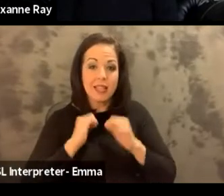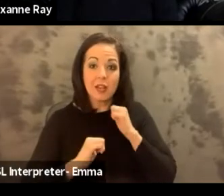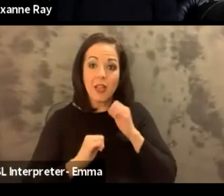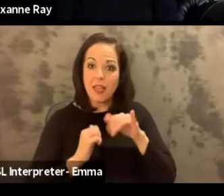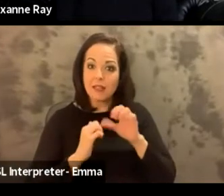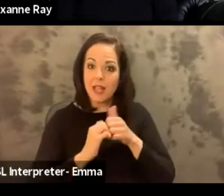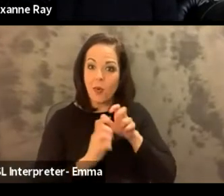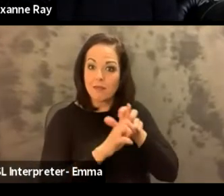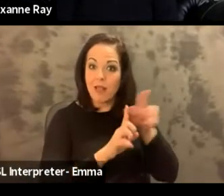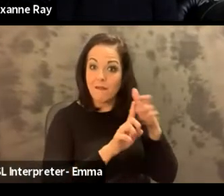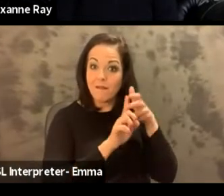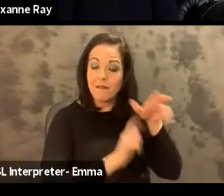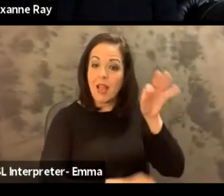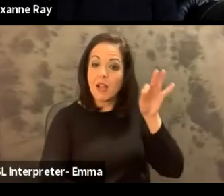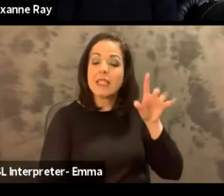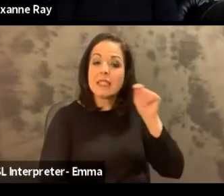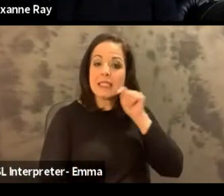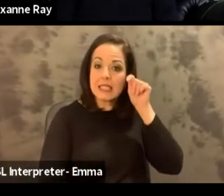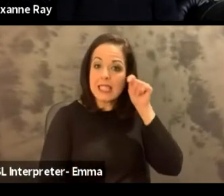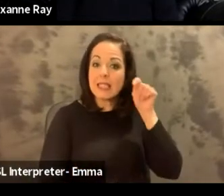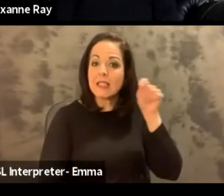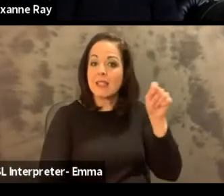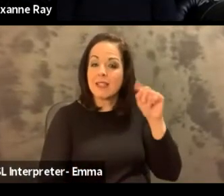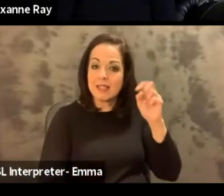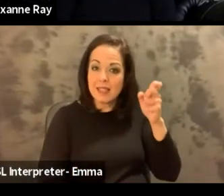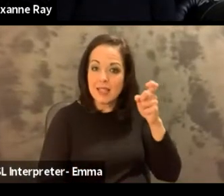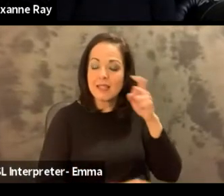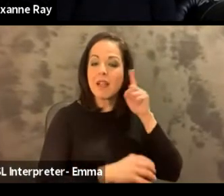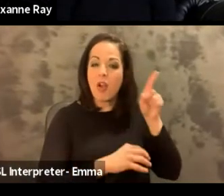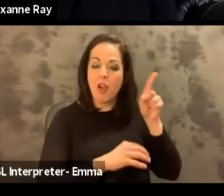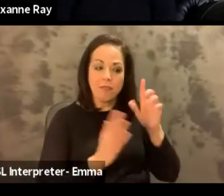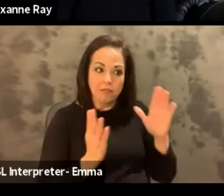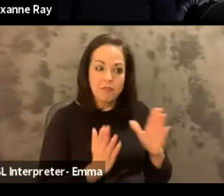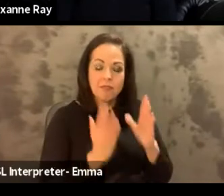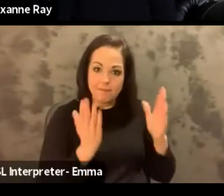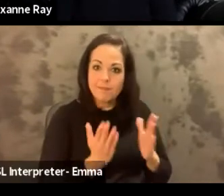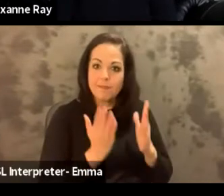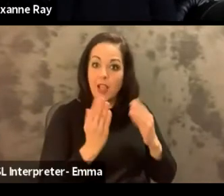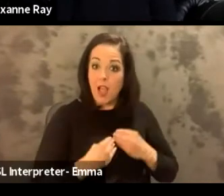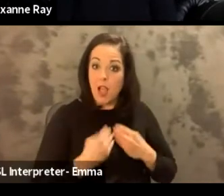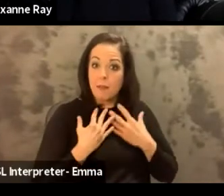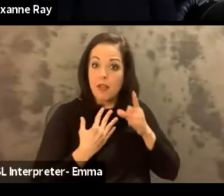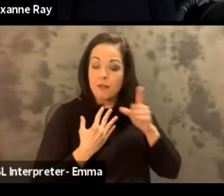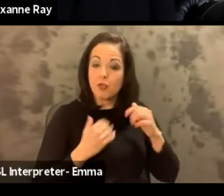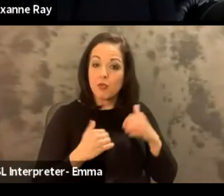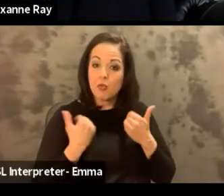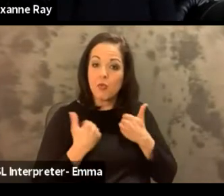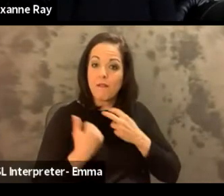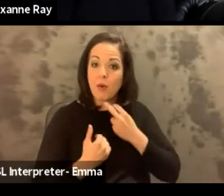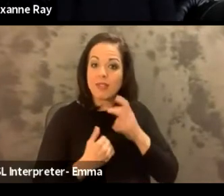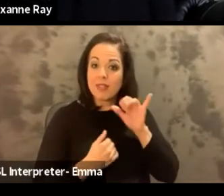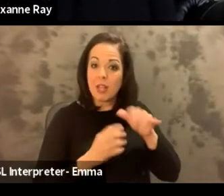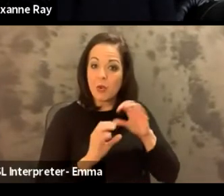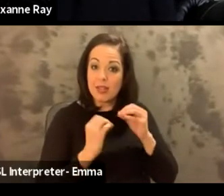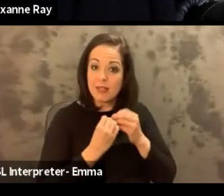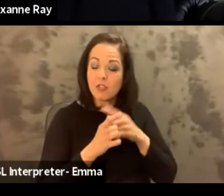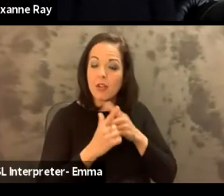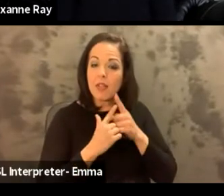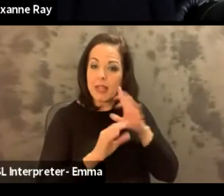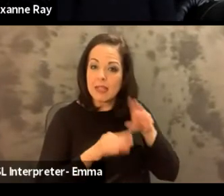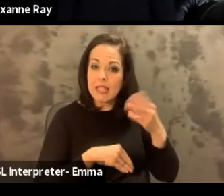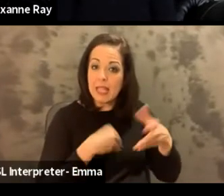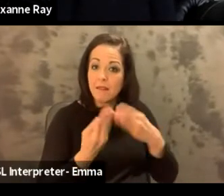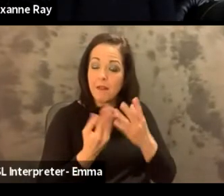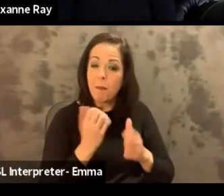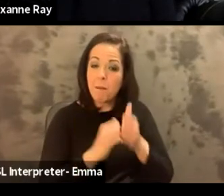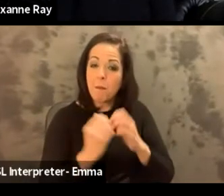a teens arts organization aimed to uplift youth voices and give more opportunities to youth in